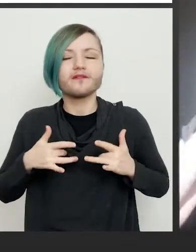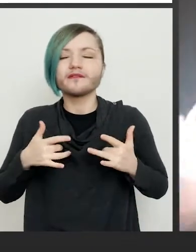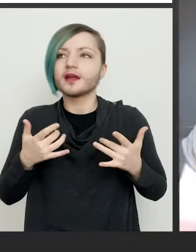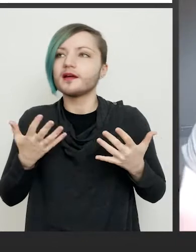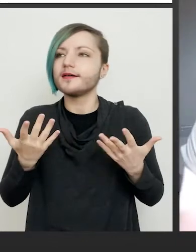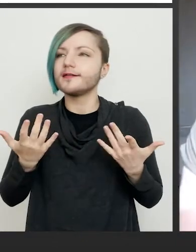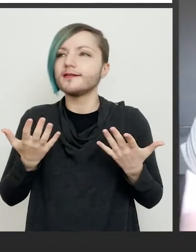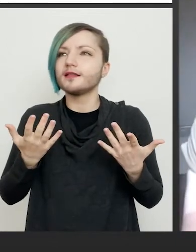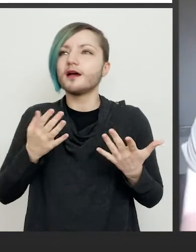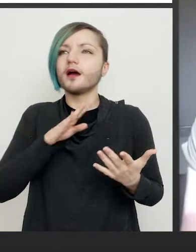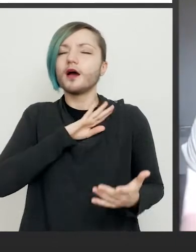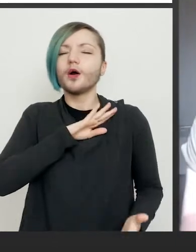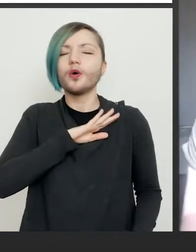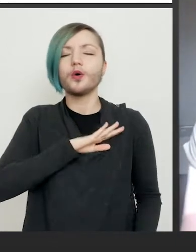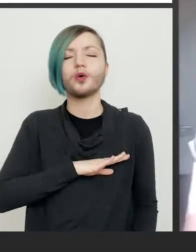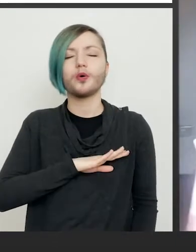complete, just